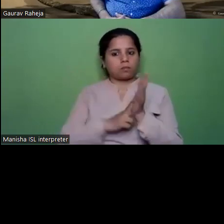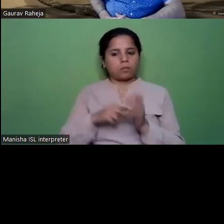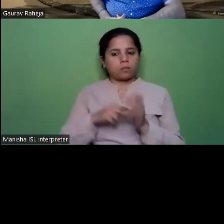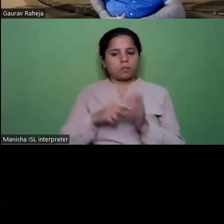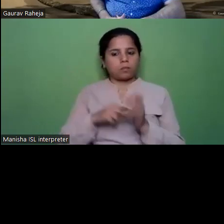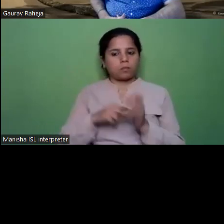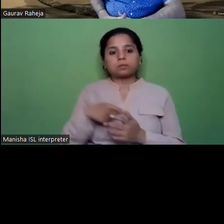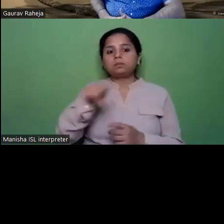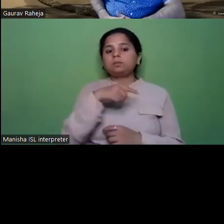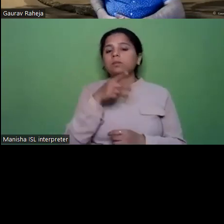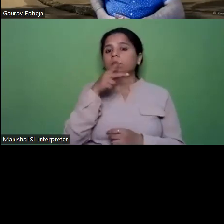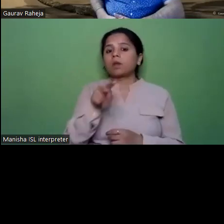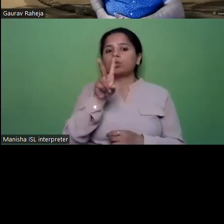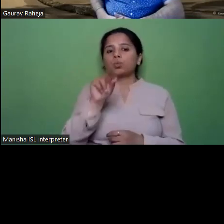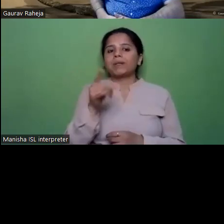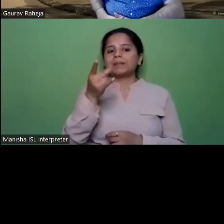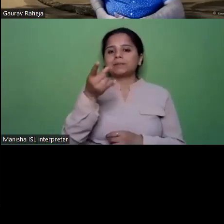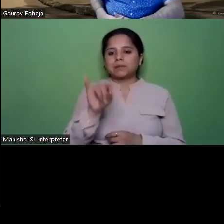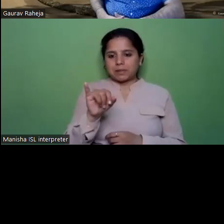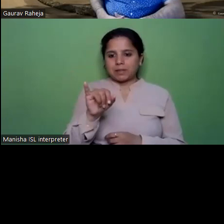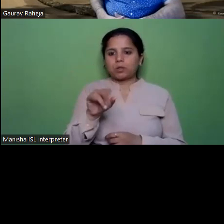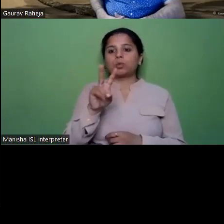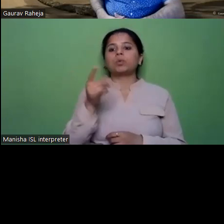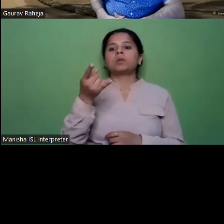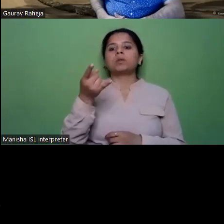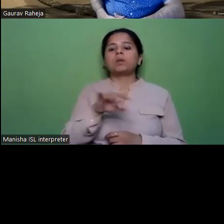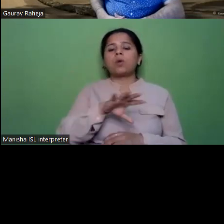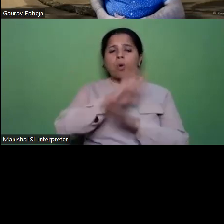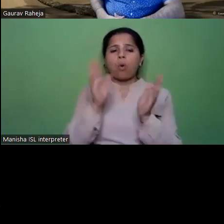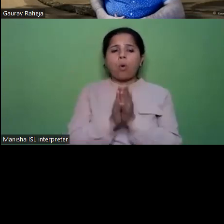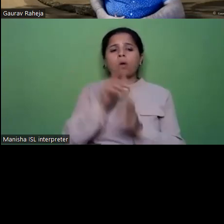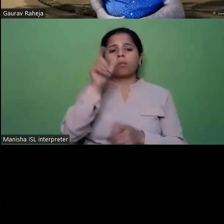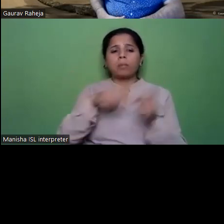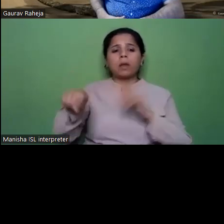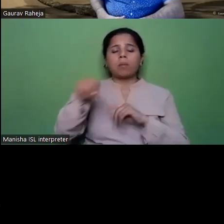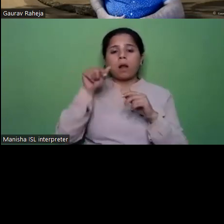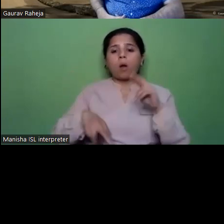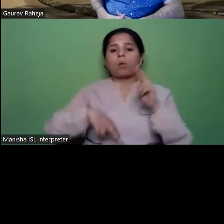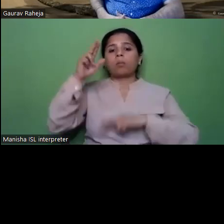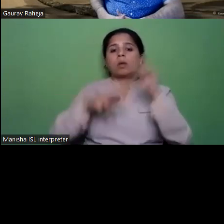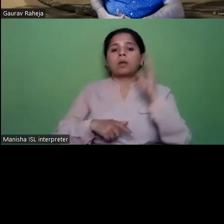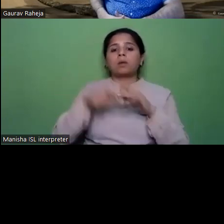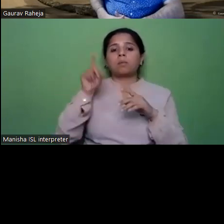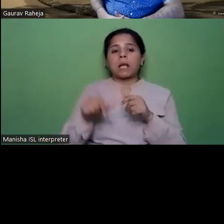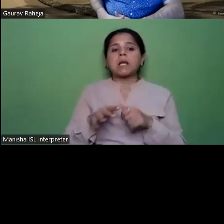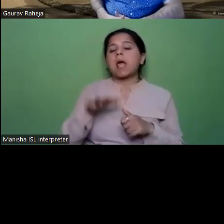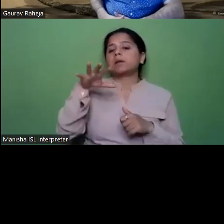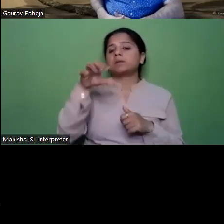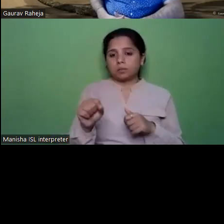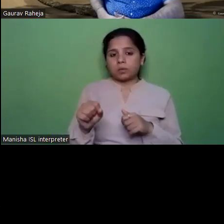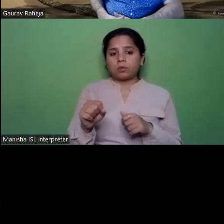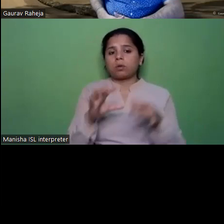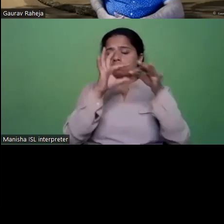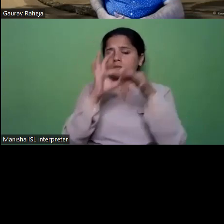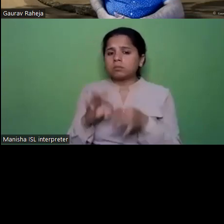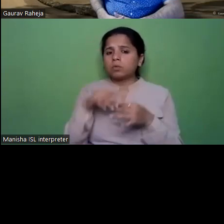this was said in 2016, all existing public buildings shall be made accessible in accordance